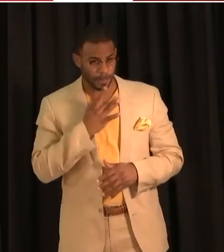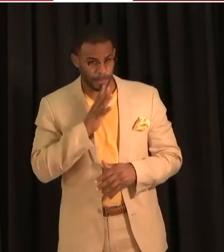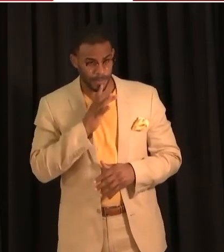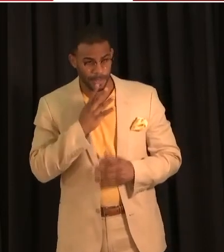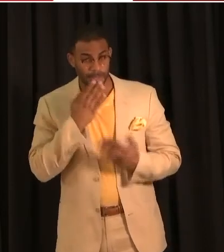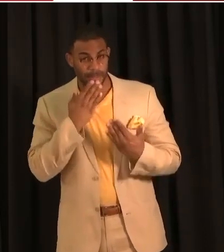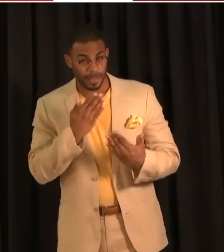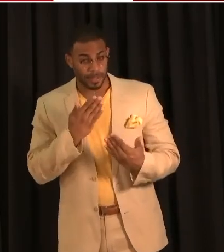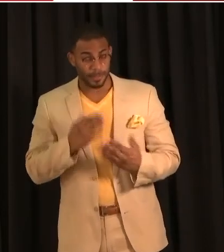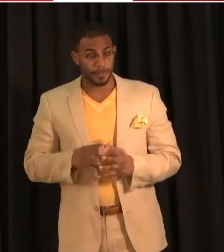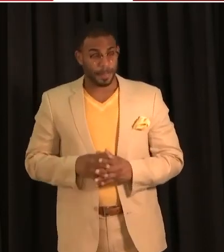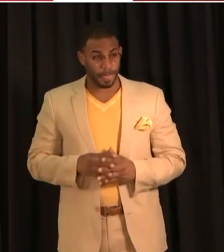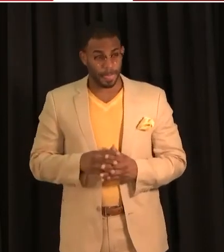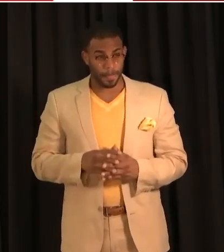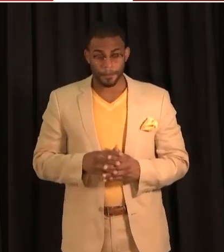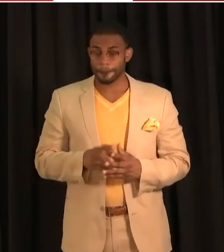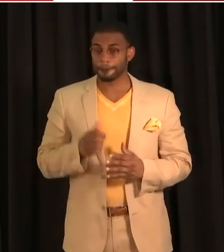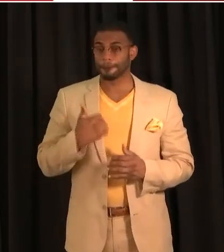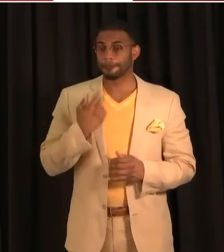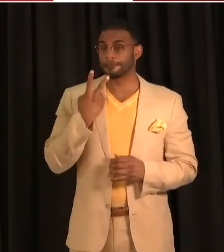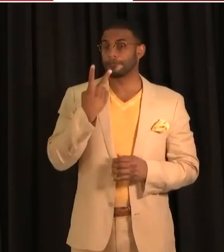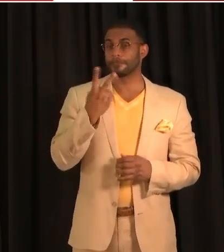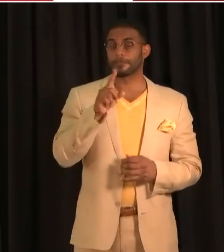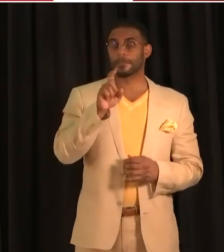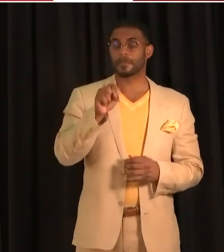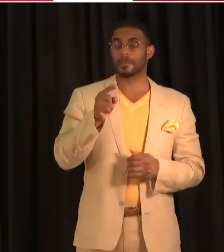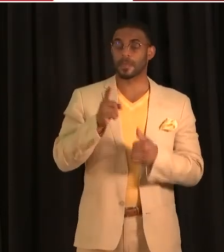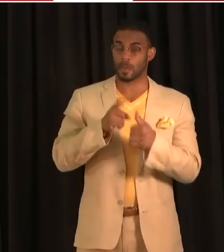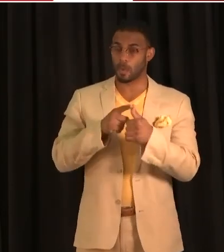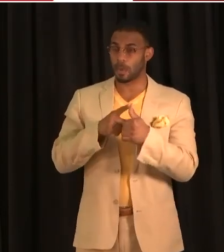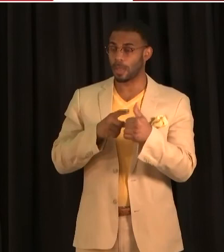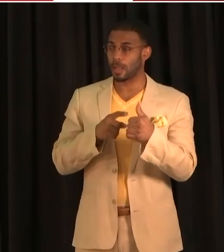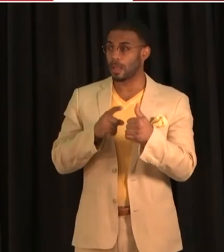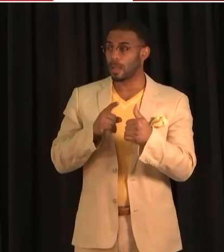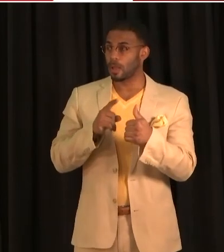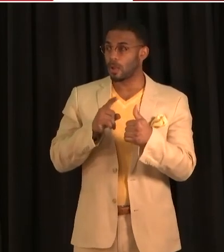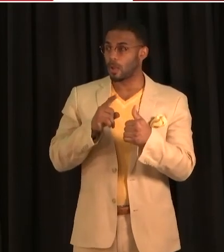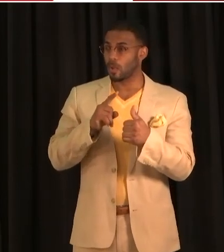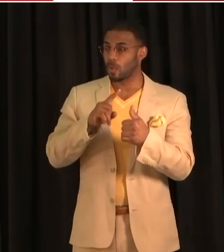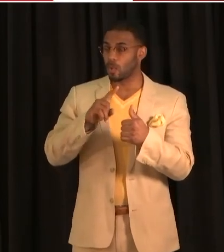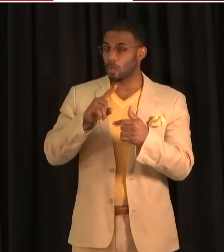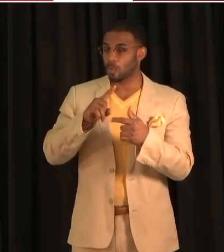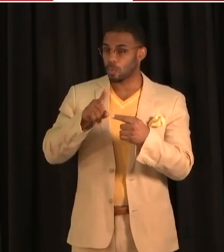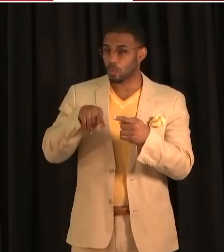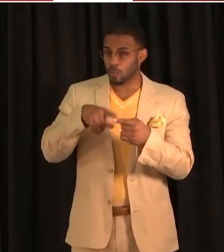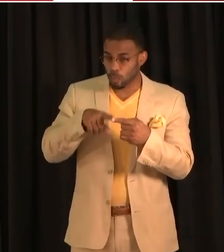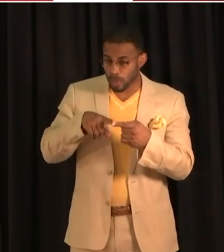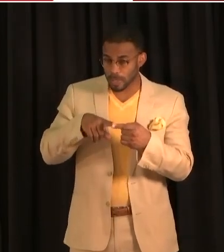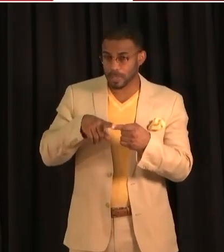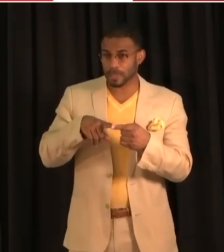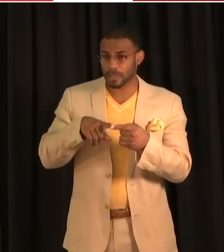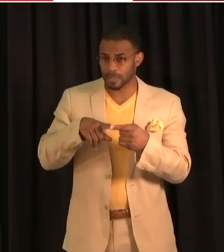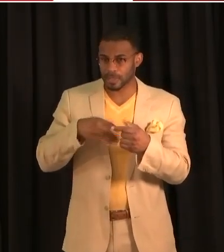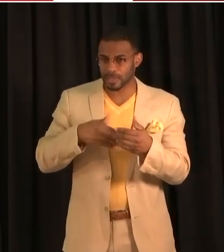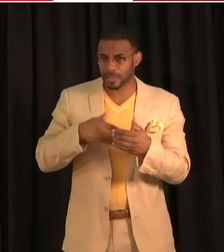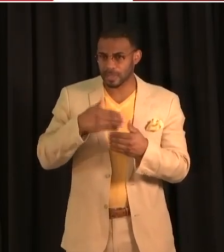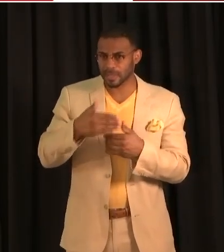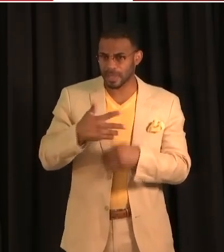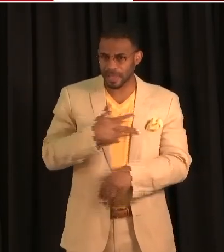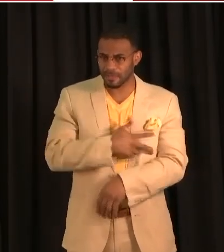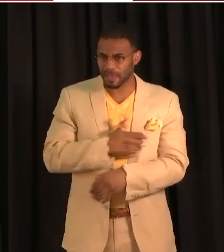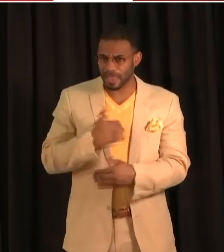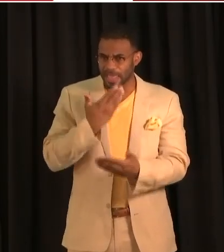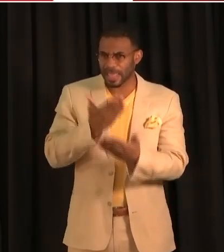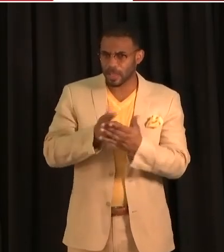Thank you. I have 2 questions. One is, when does the vaccinations get